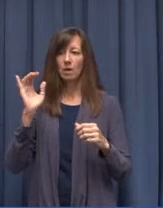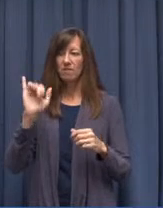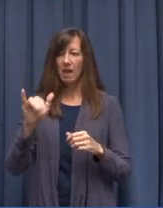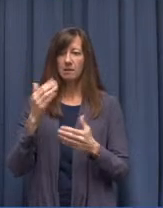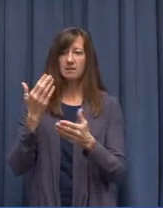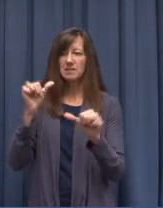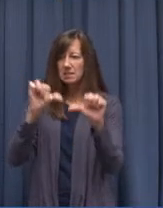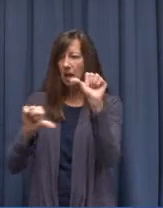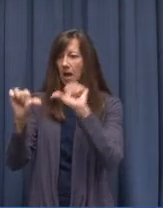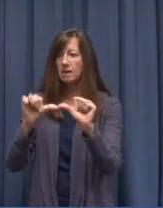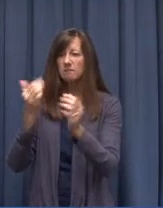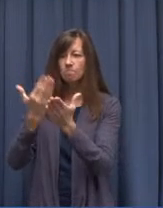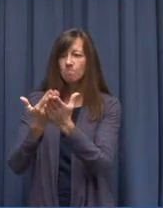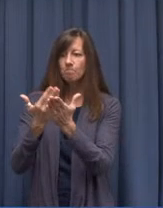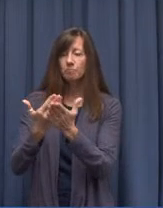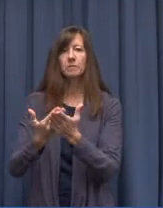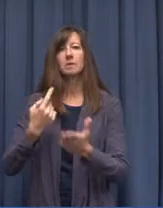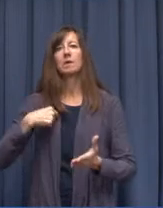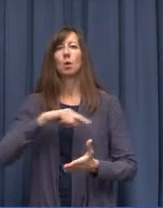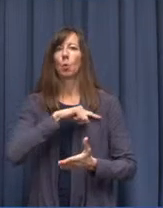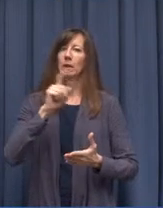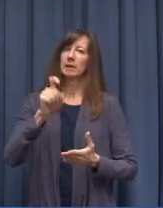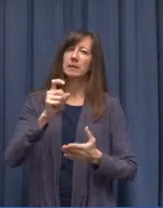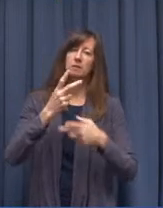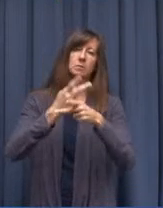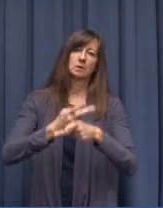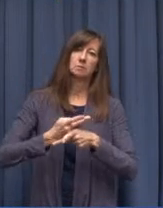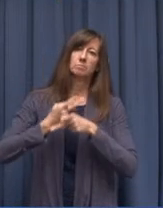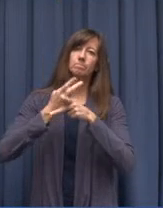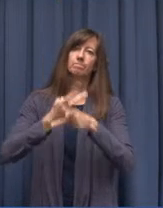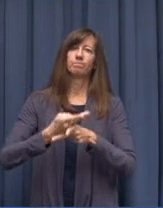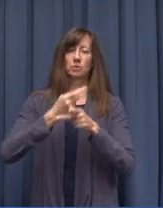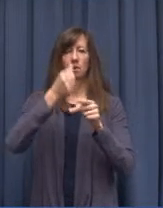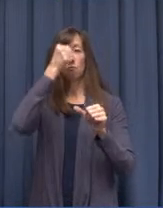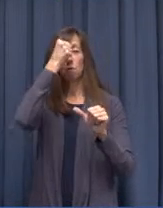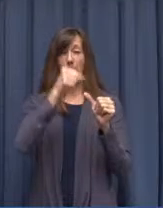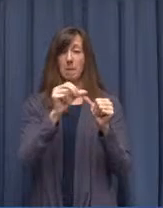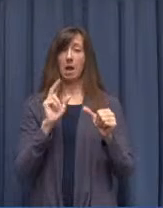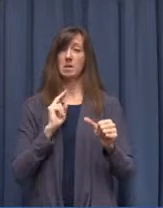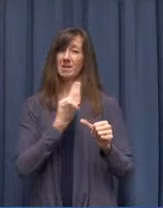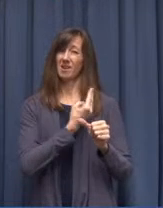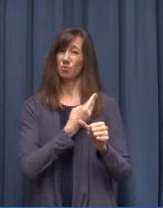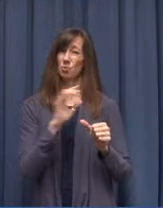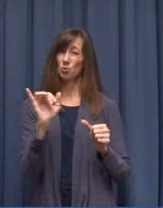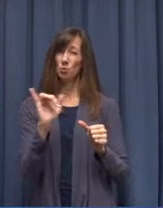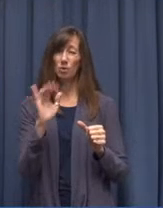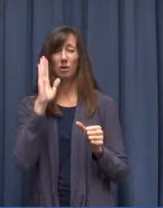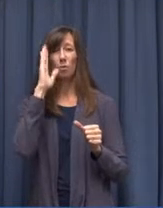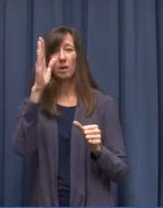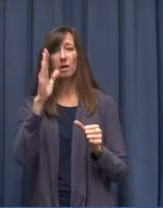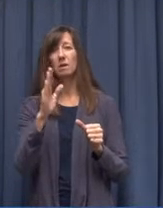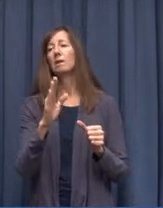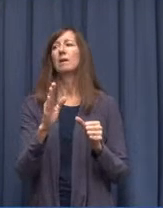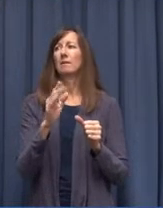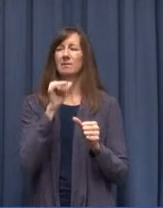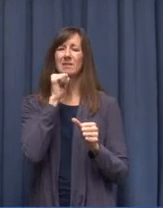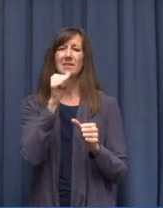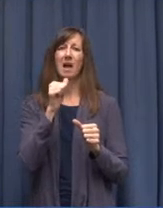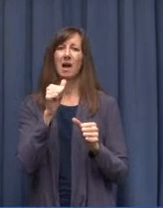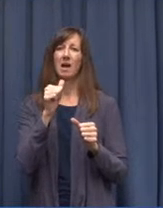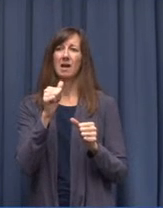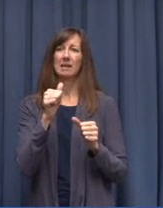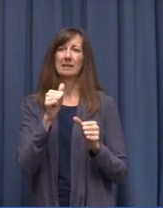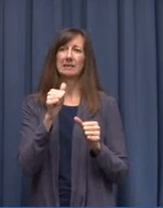scientific evidence really as a reminder that this is not over and that it's really coming back, and that we need